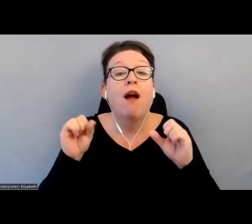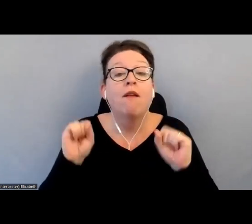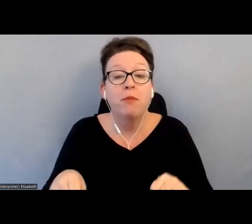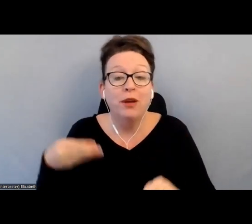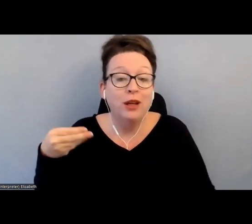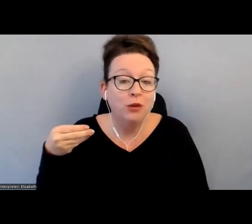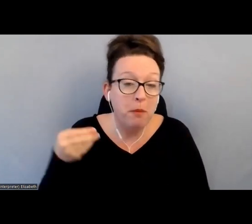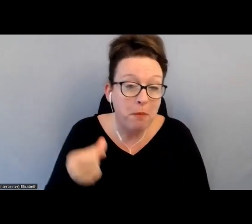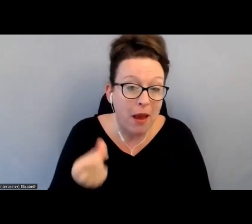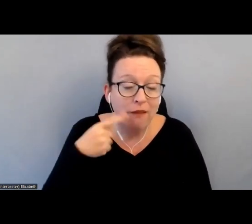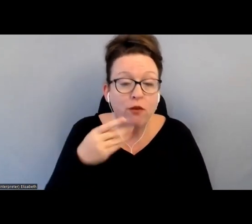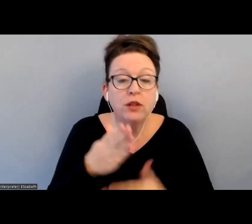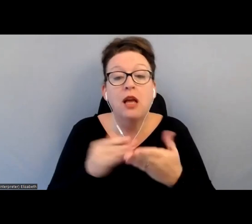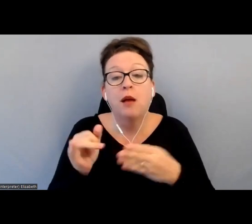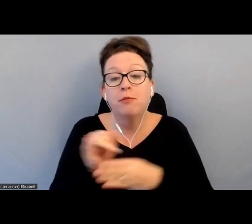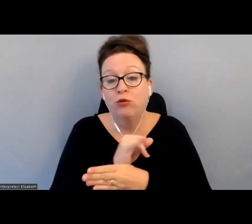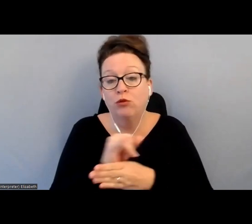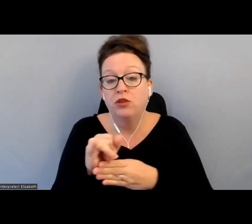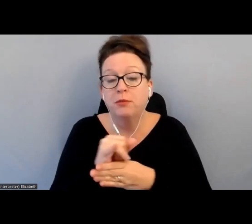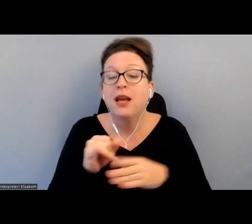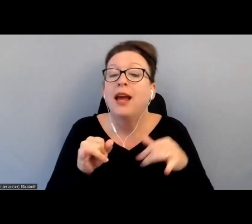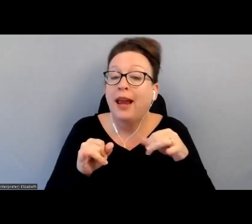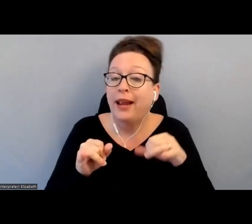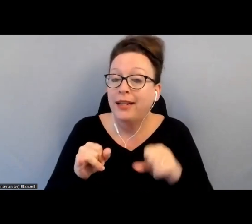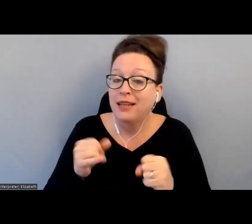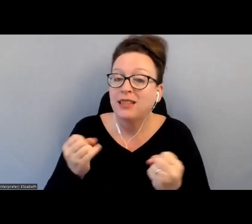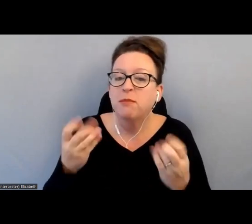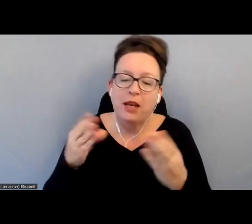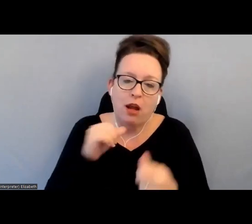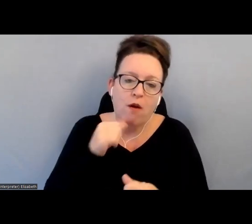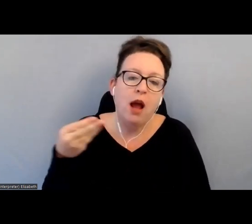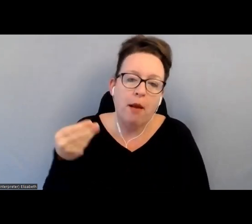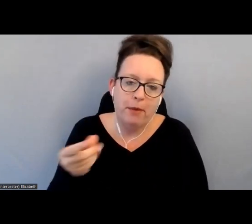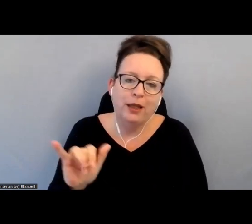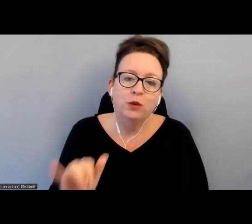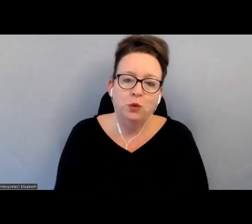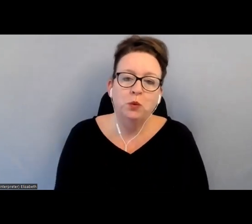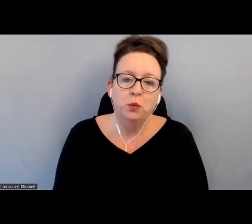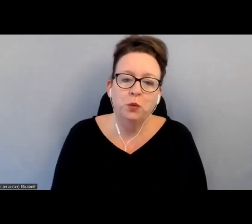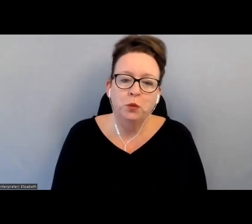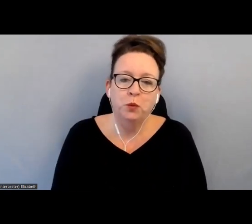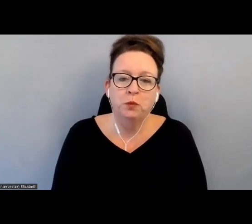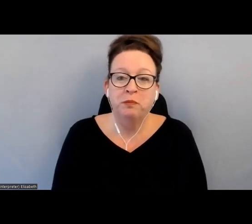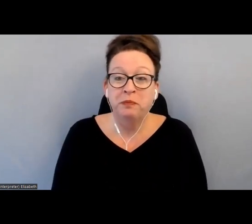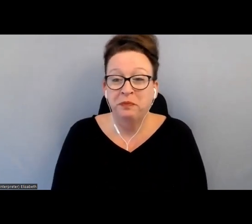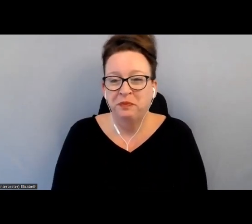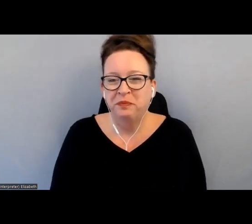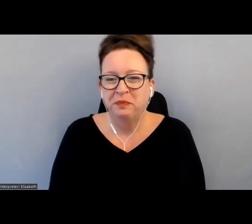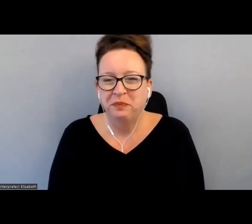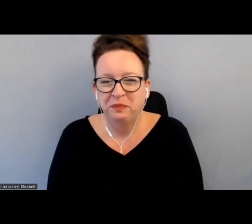some internships. And yes, many of them are not paid as well.